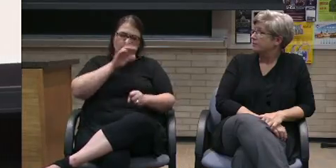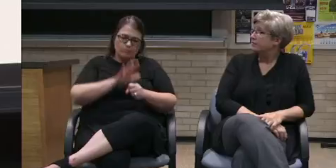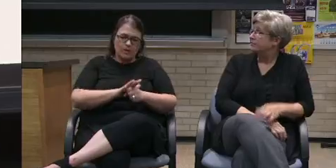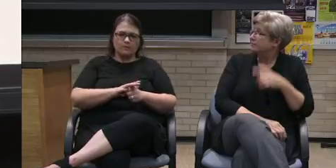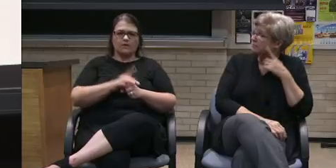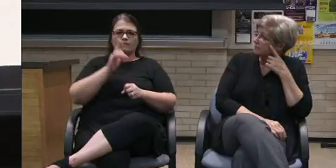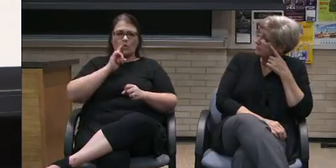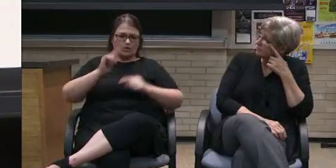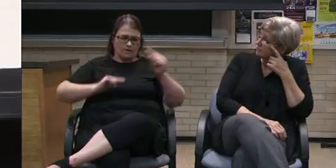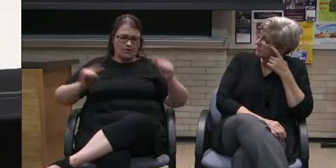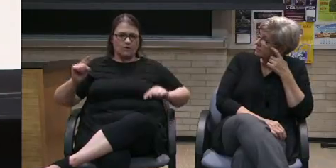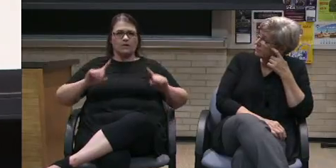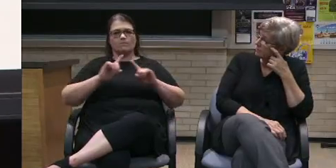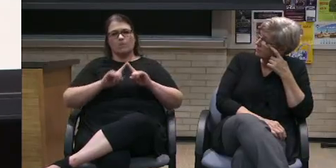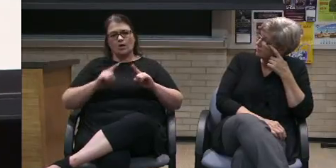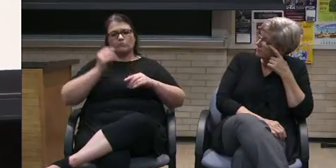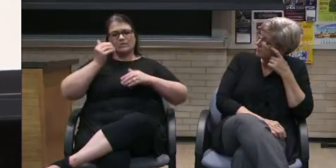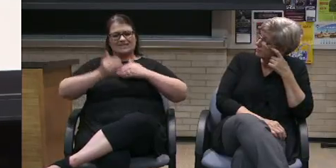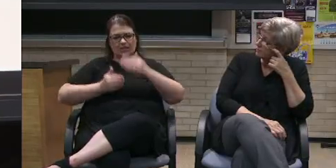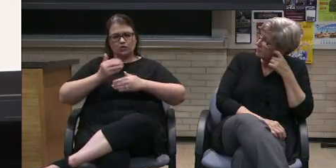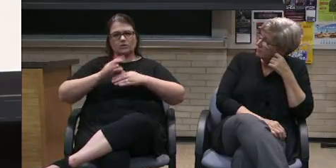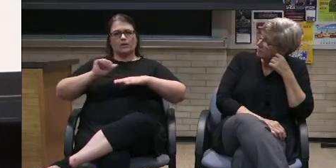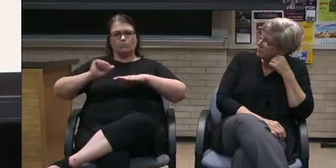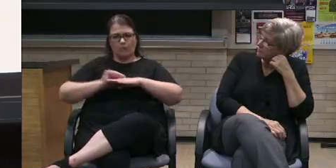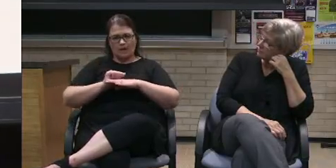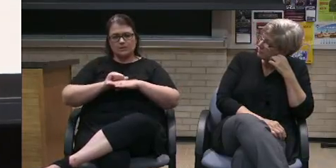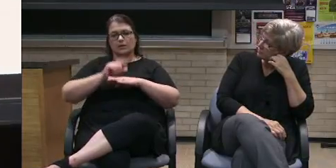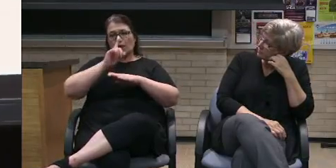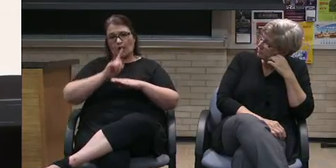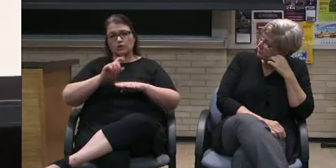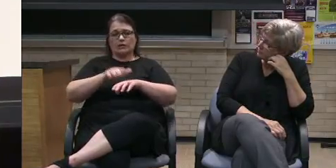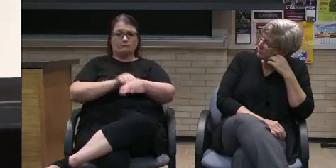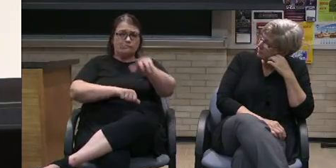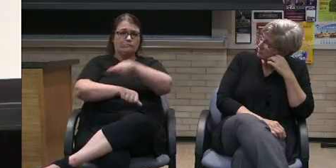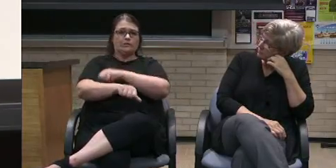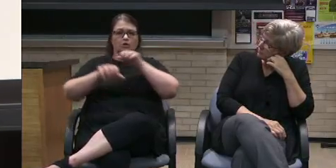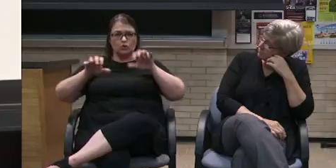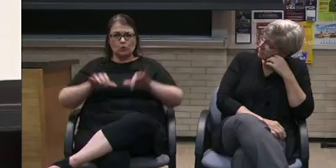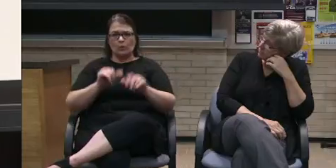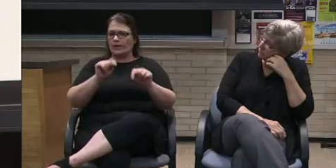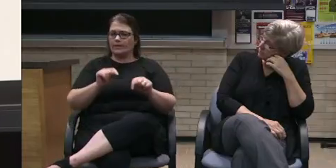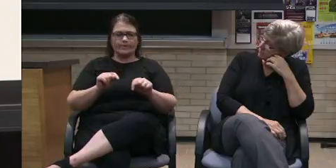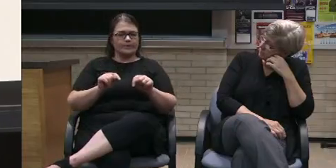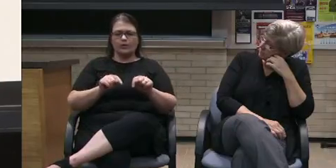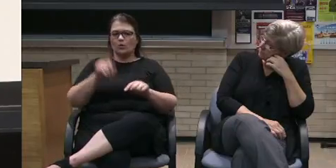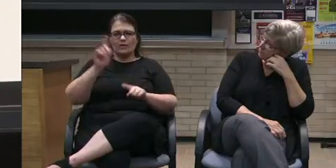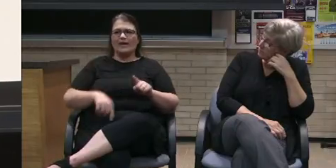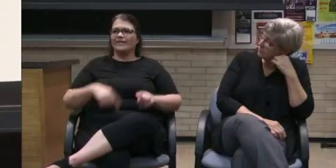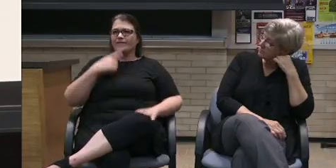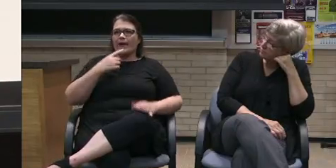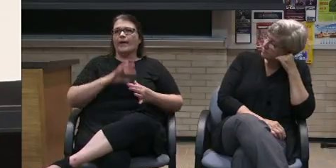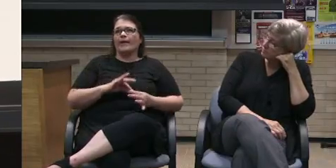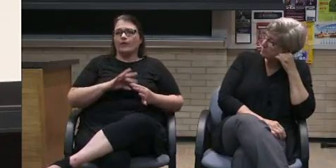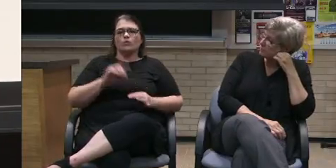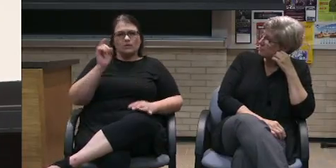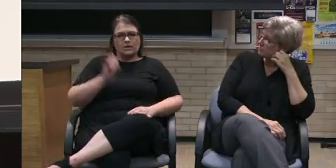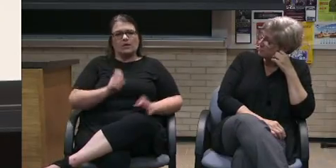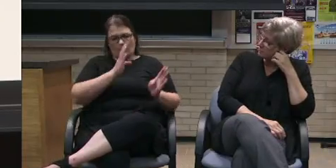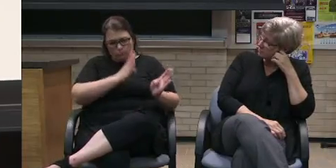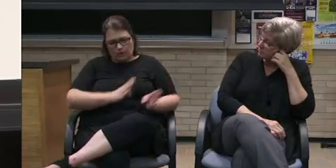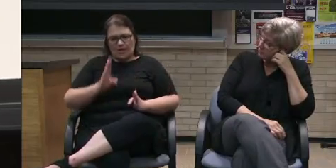takes procedures and practice. You have to actually do it. You can't just say it. You have to have a plan and implement